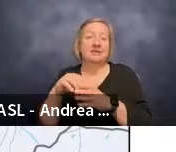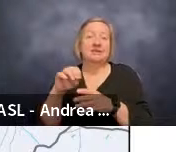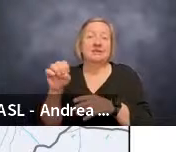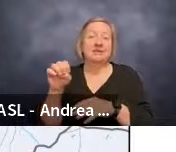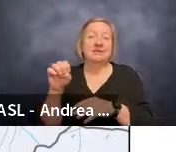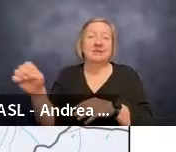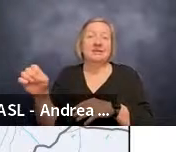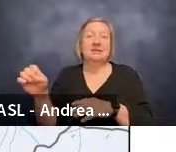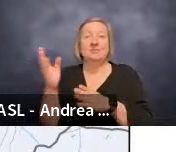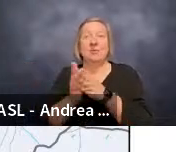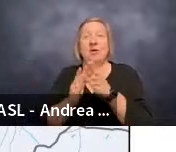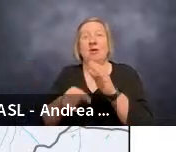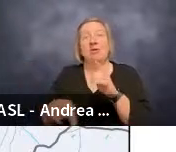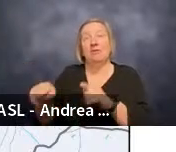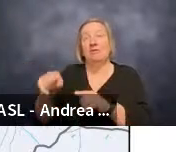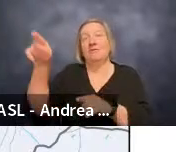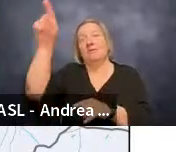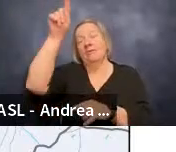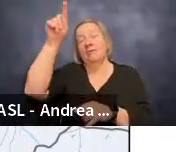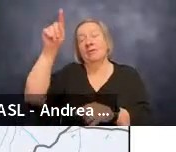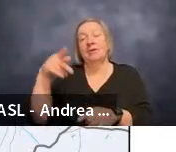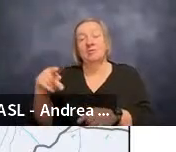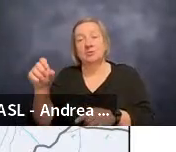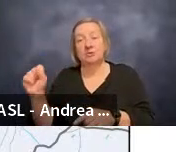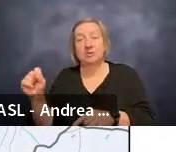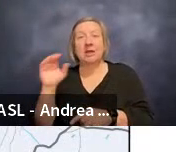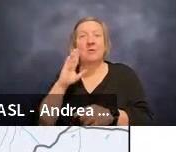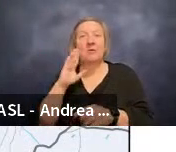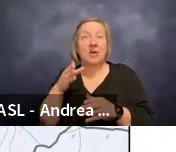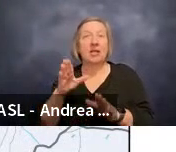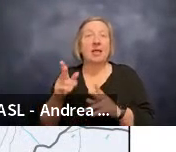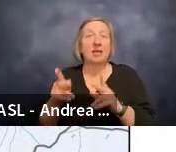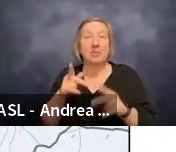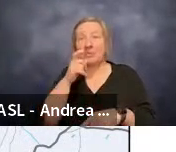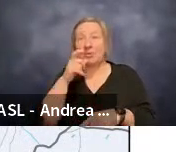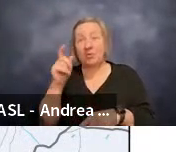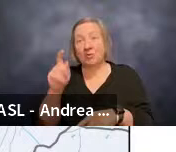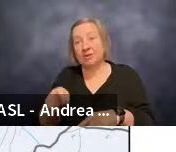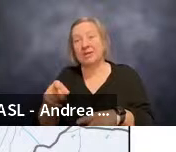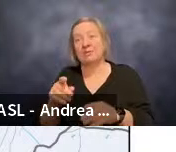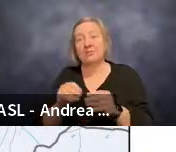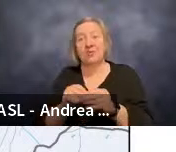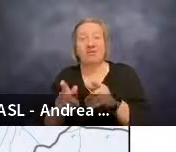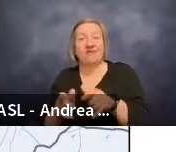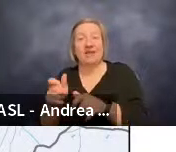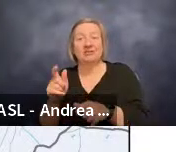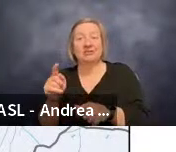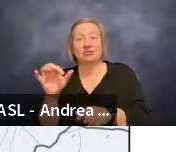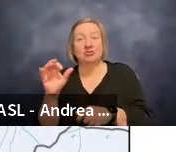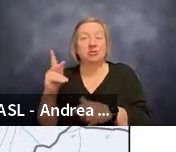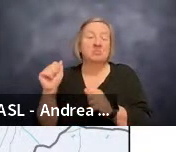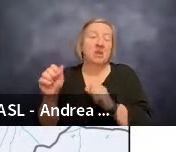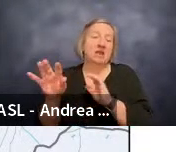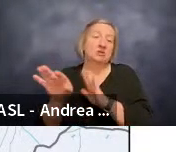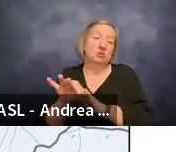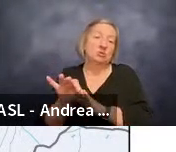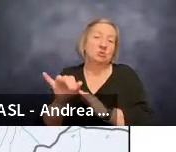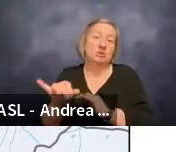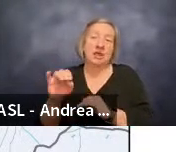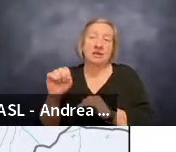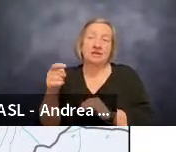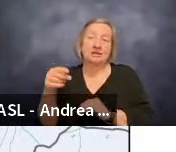it's a very congested corridor, and it will allow folks that need a faster trip to choose that express toll